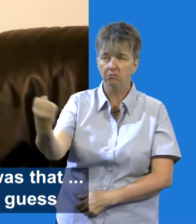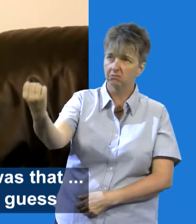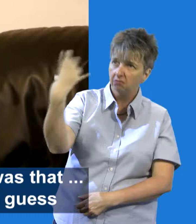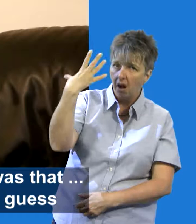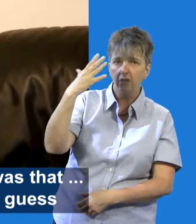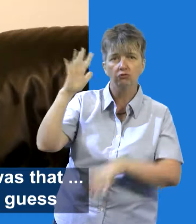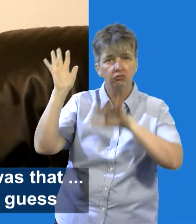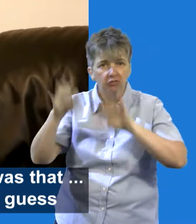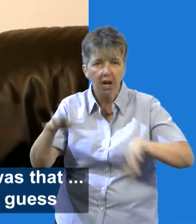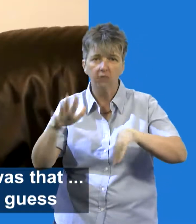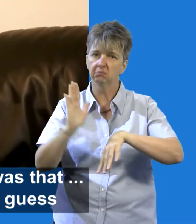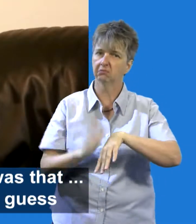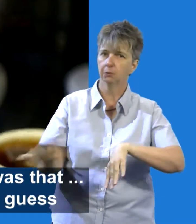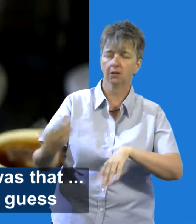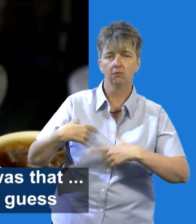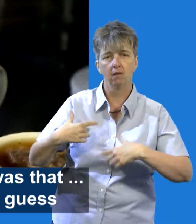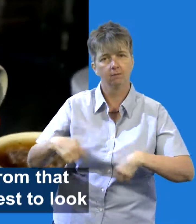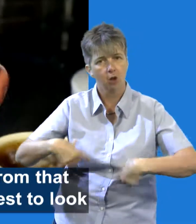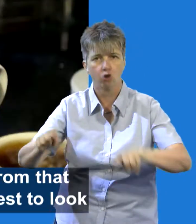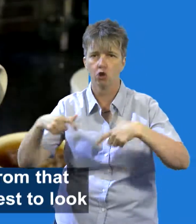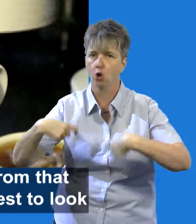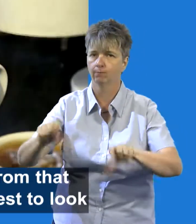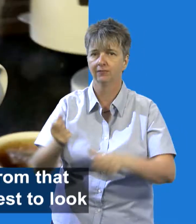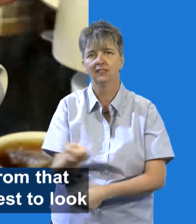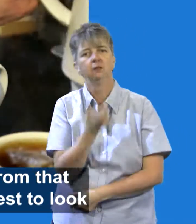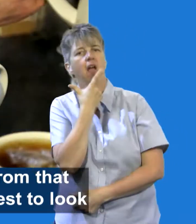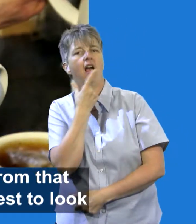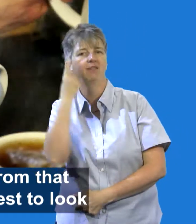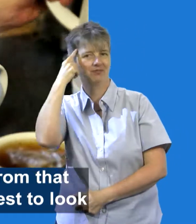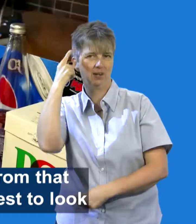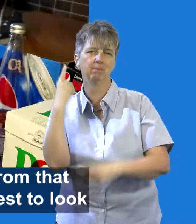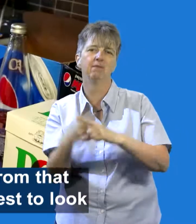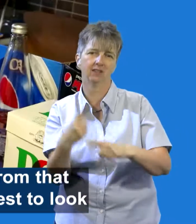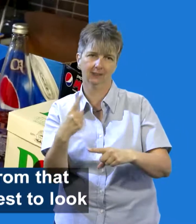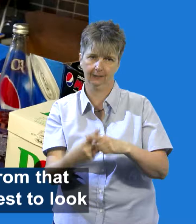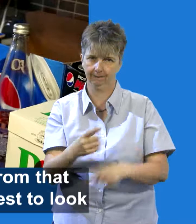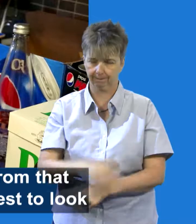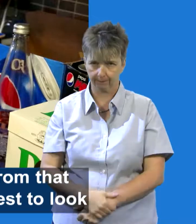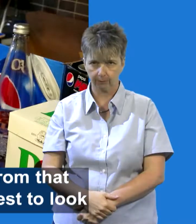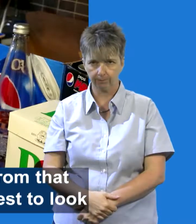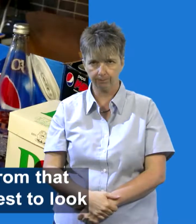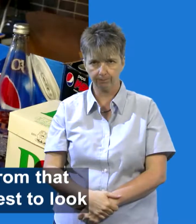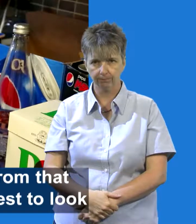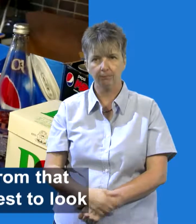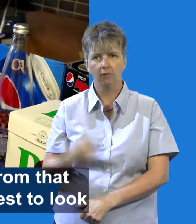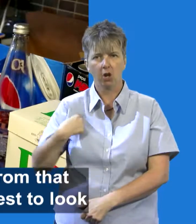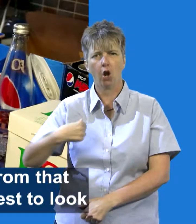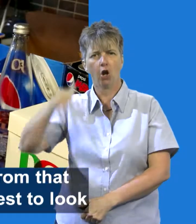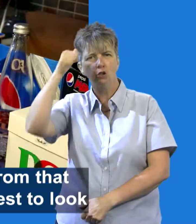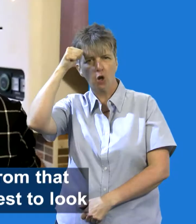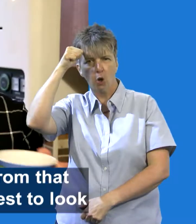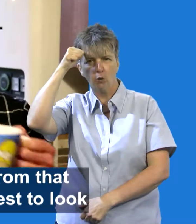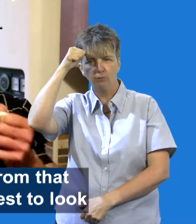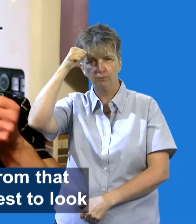know, it's very cheesy, but I guess life is very precious. And I think from that point